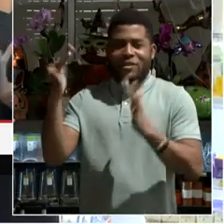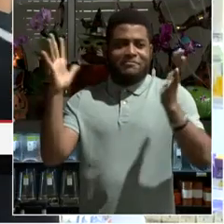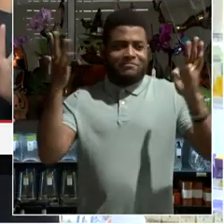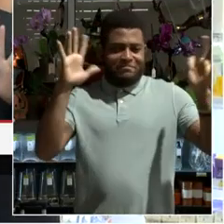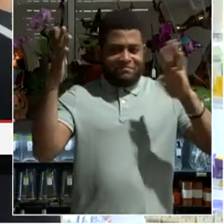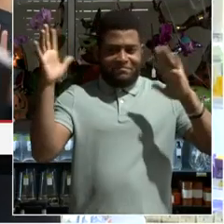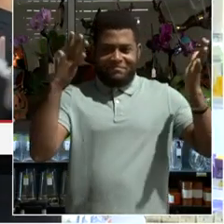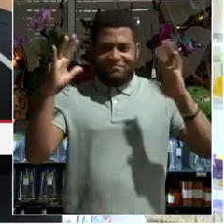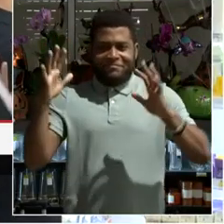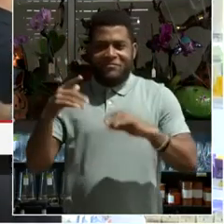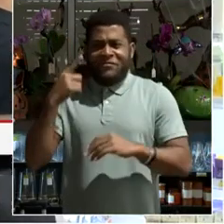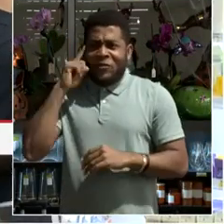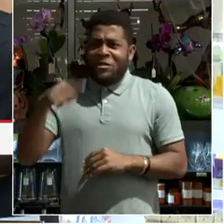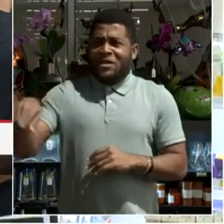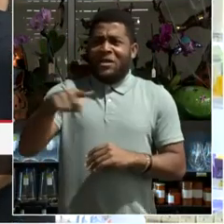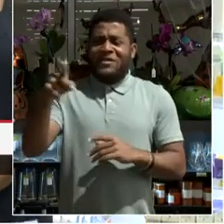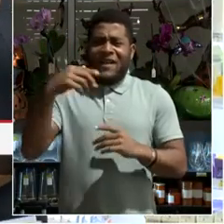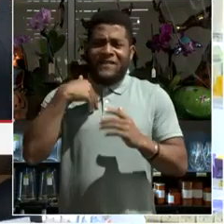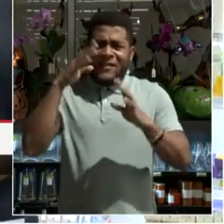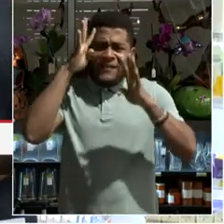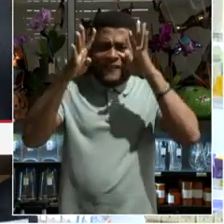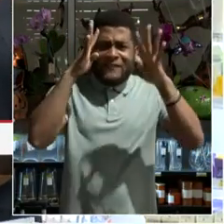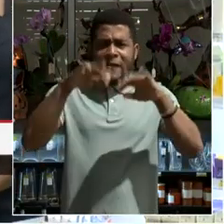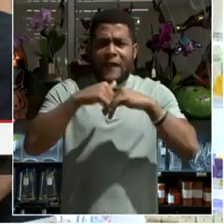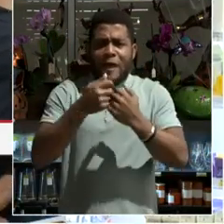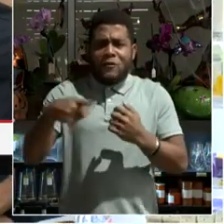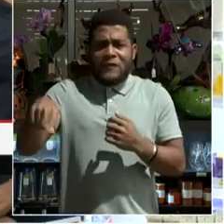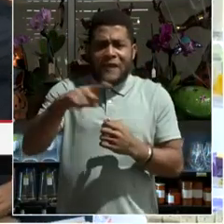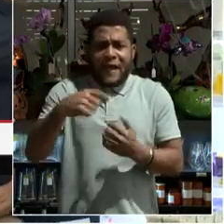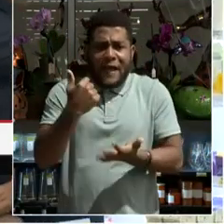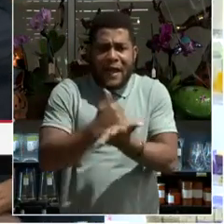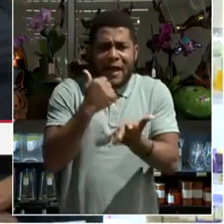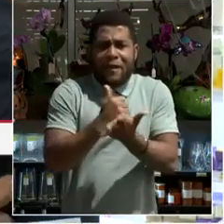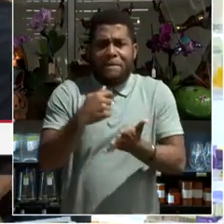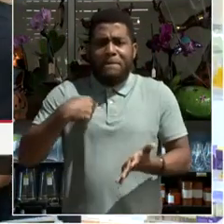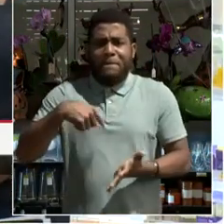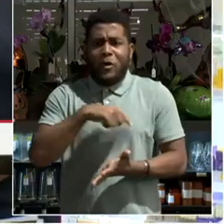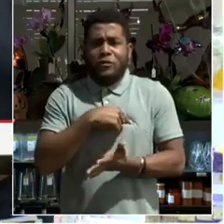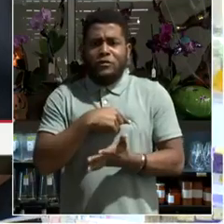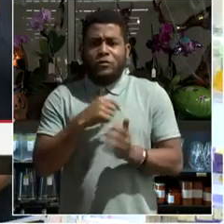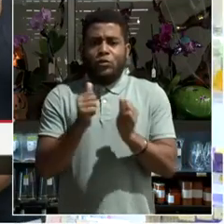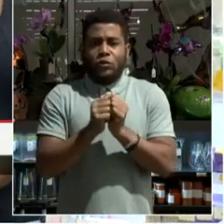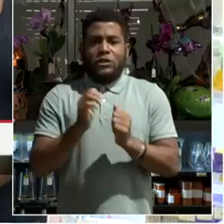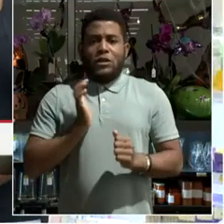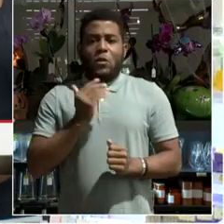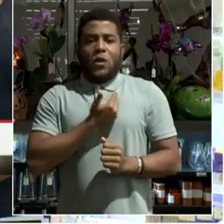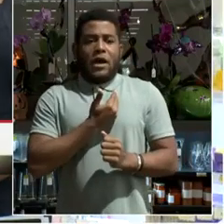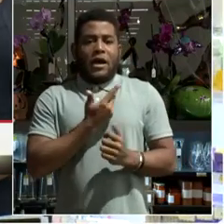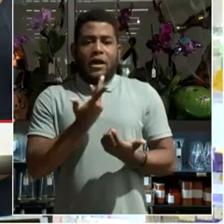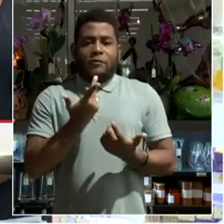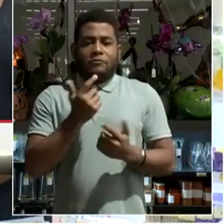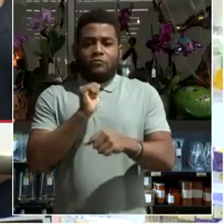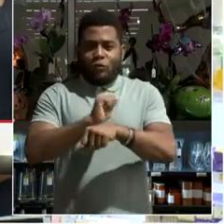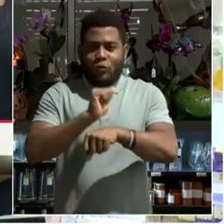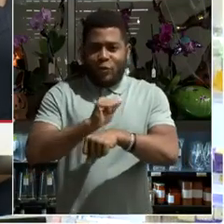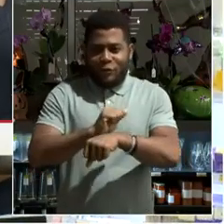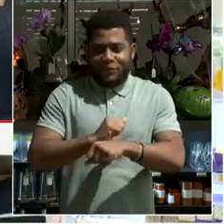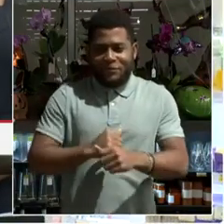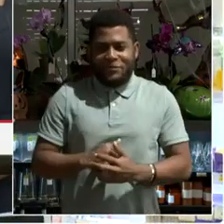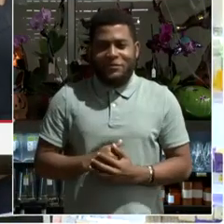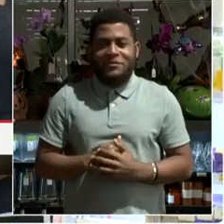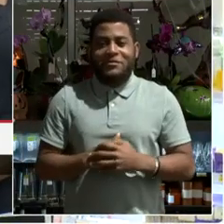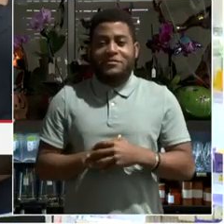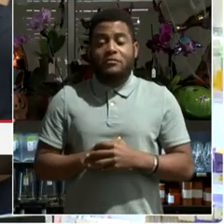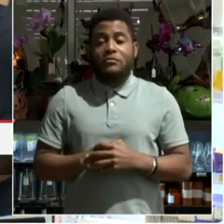terms of how they have been able to assist us here in our response here in the District of Columbia. So it's time